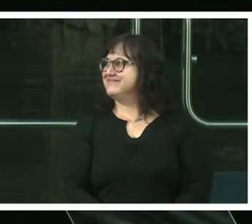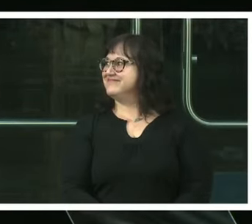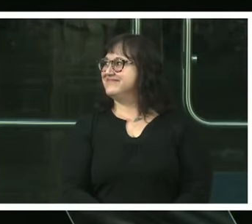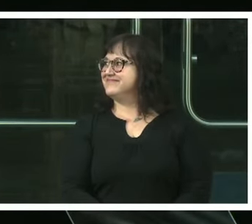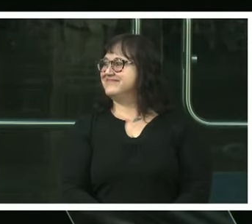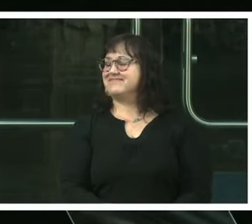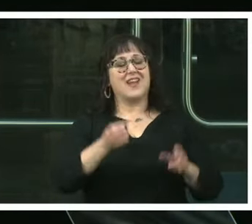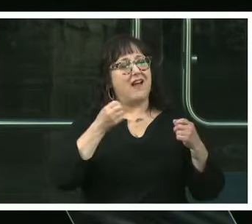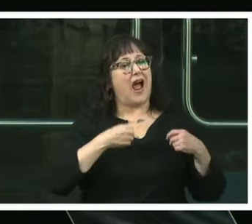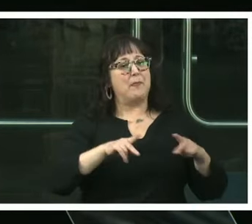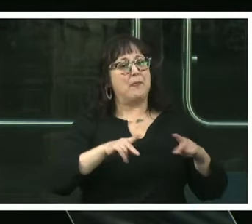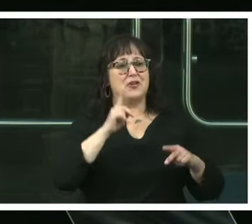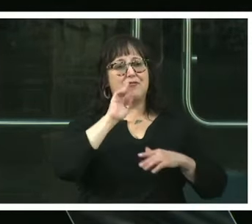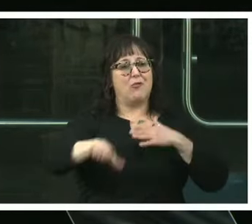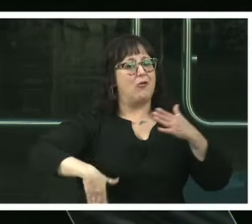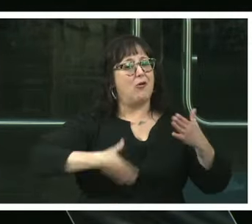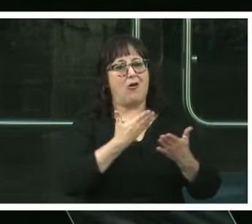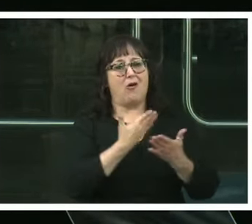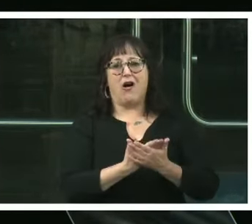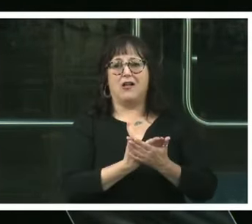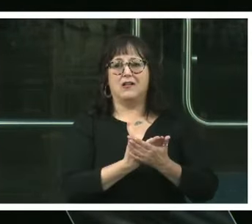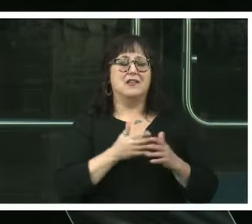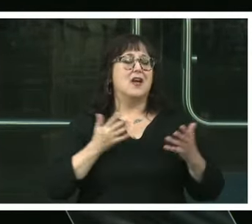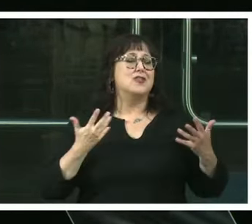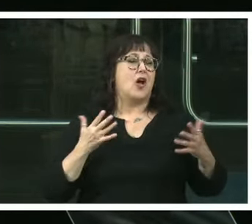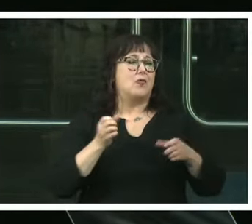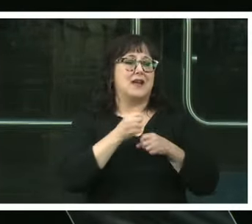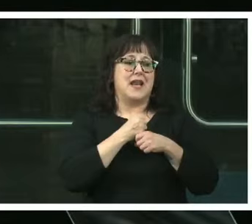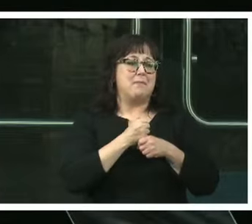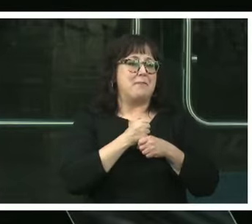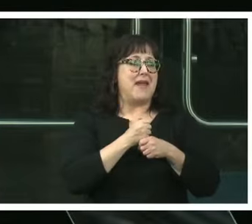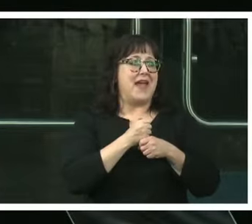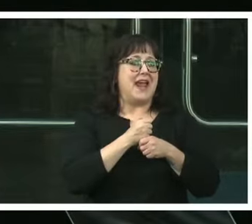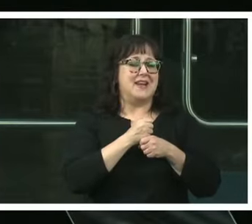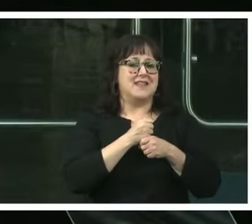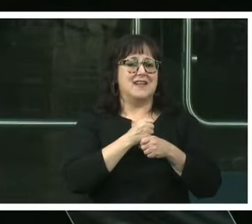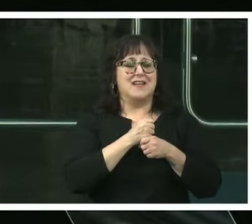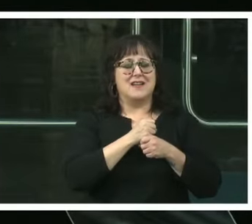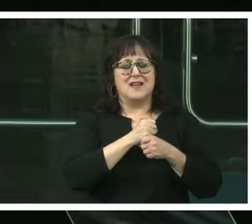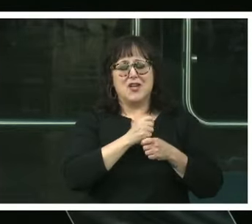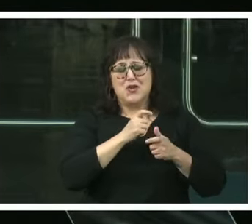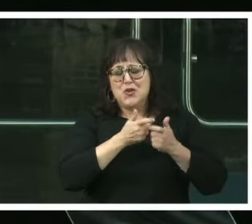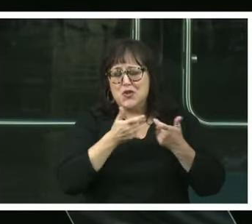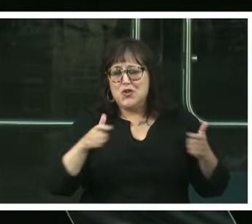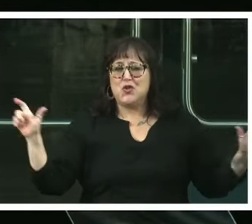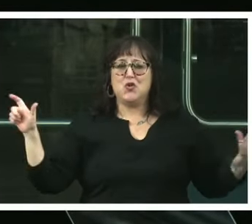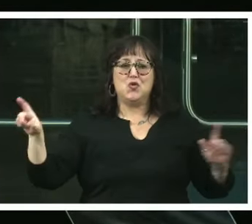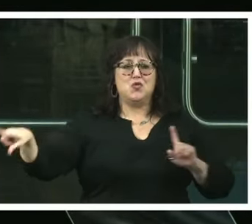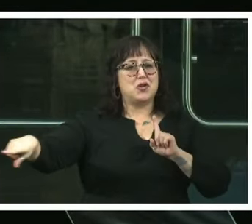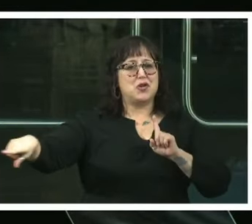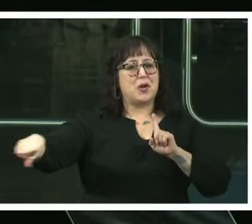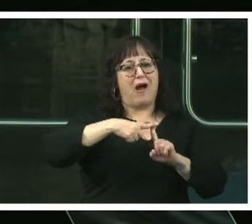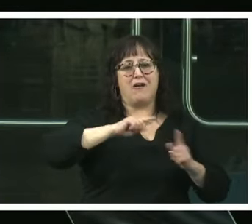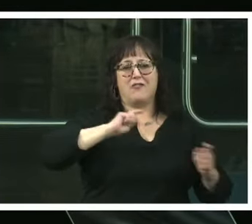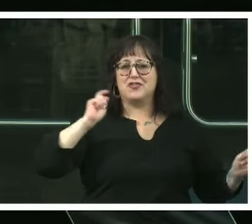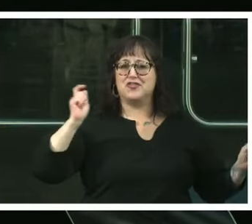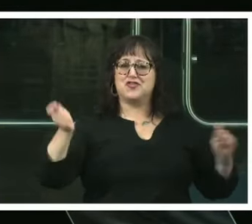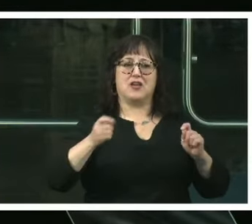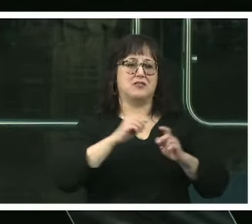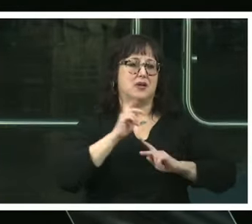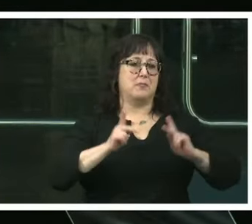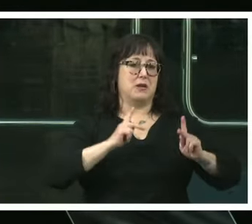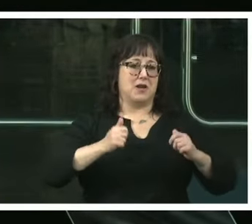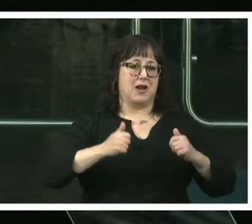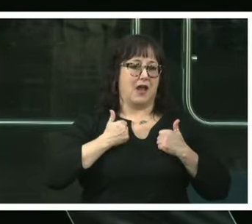And Opportunities for All, which has already made dramatic, positive change in people's lives. We